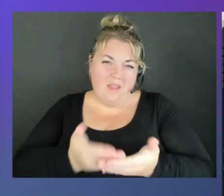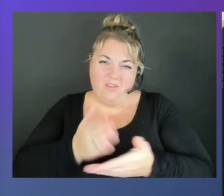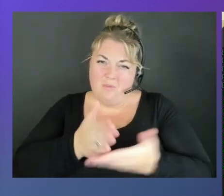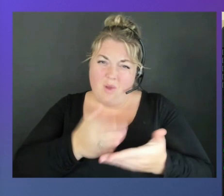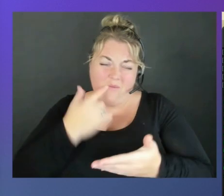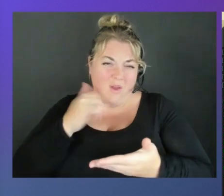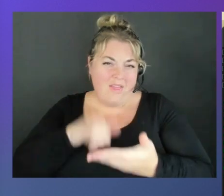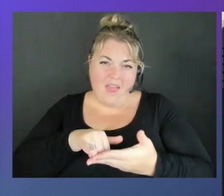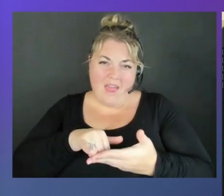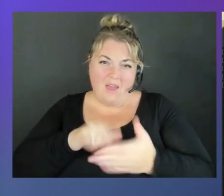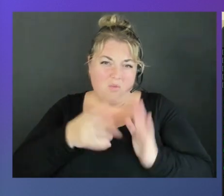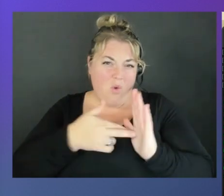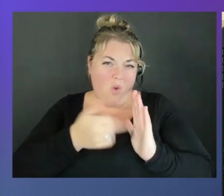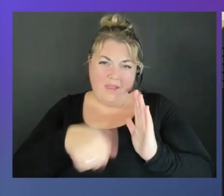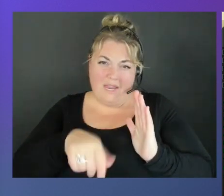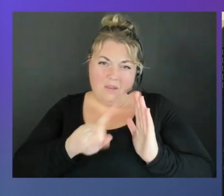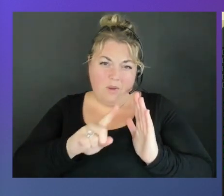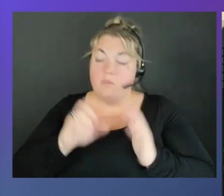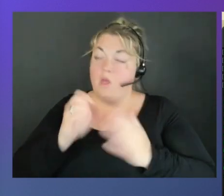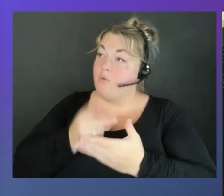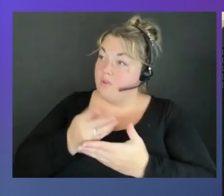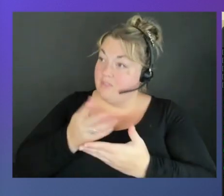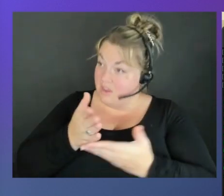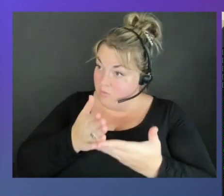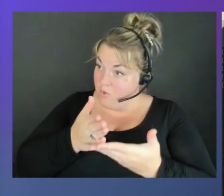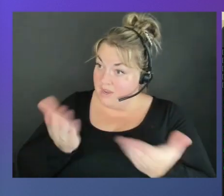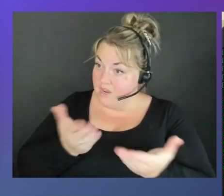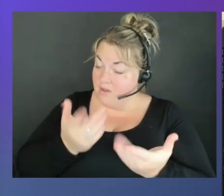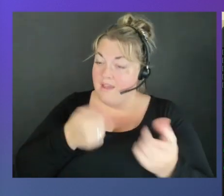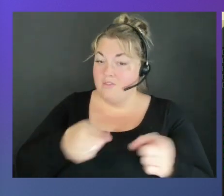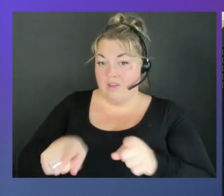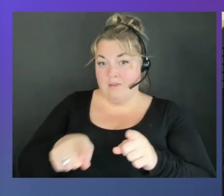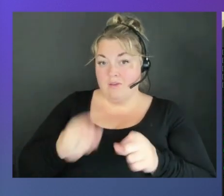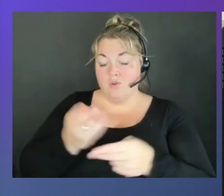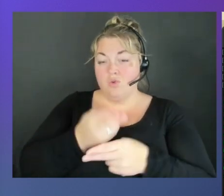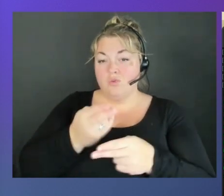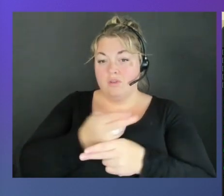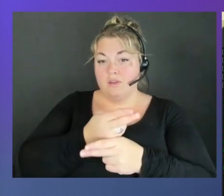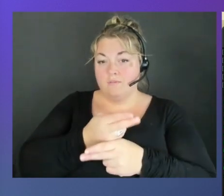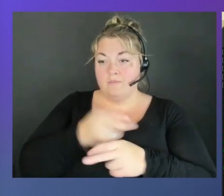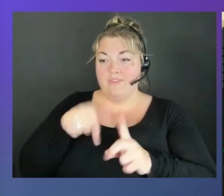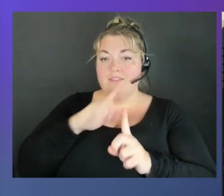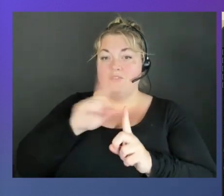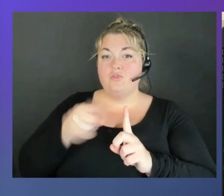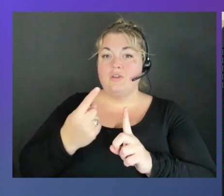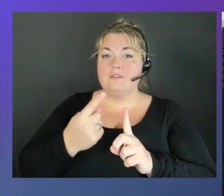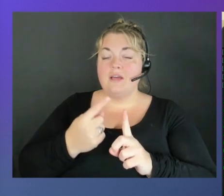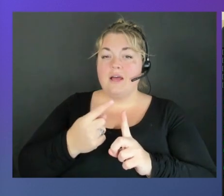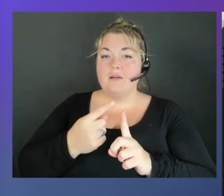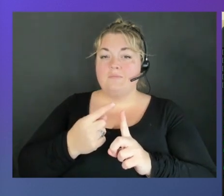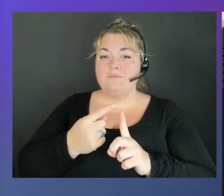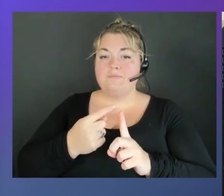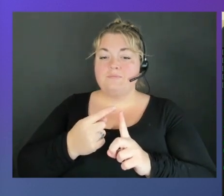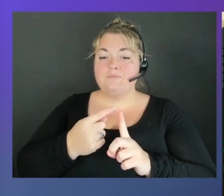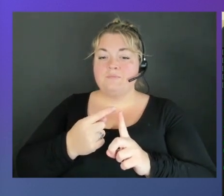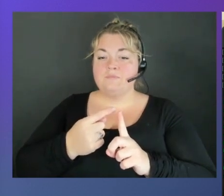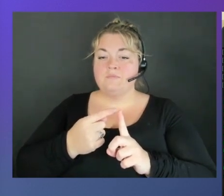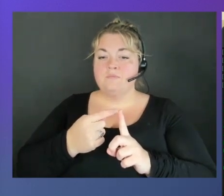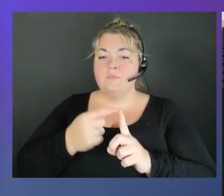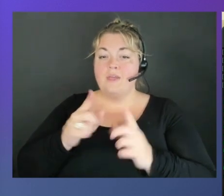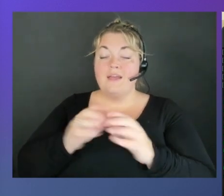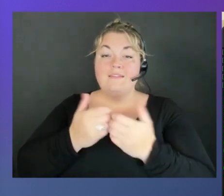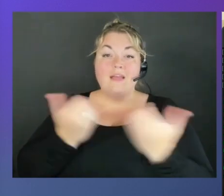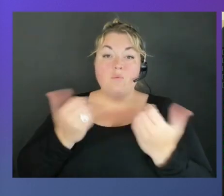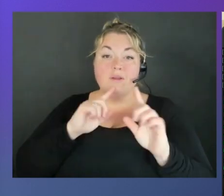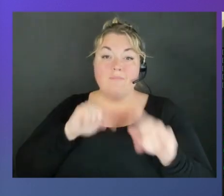roles anywhere. So the authorization part here, it actually takes place using, so this is just a separate command.